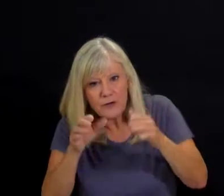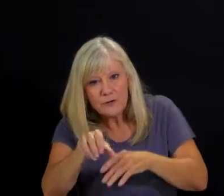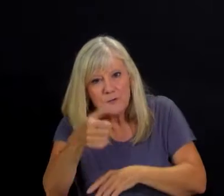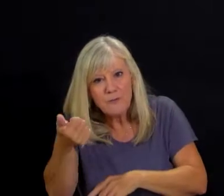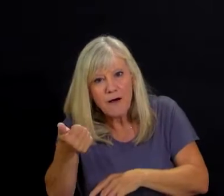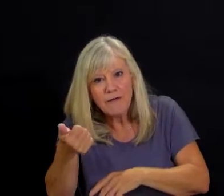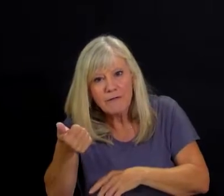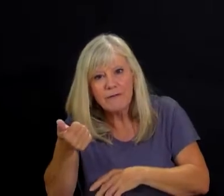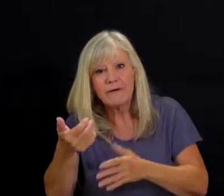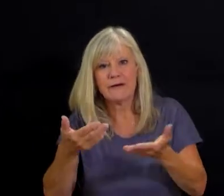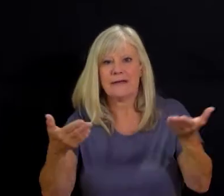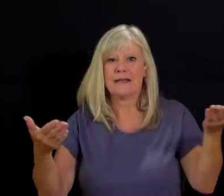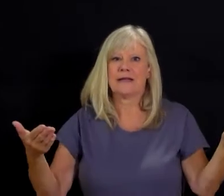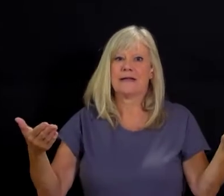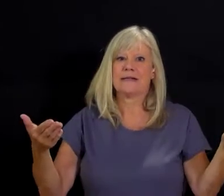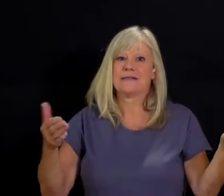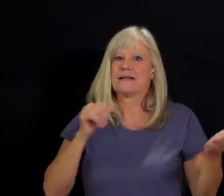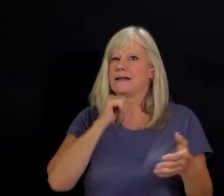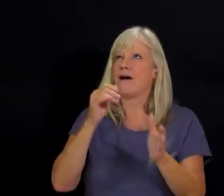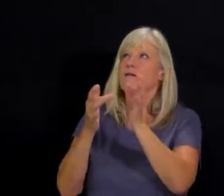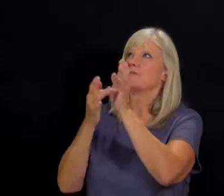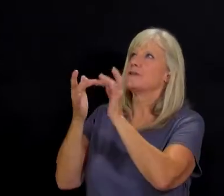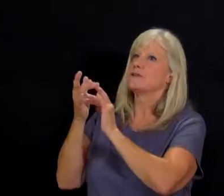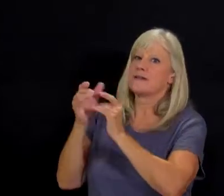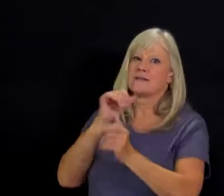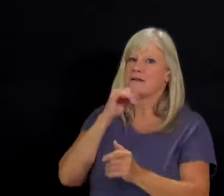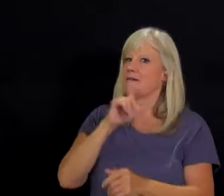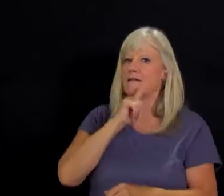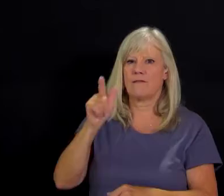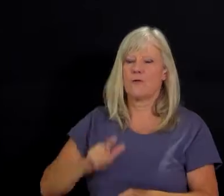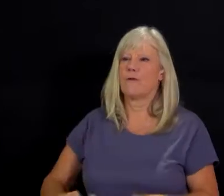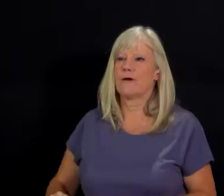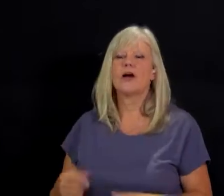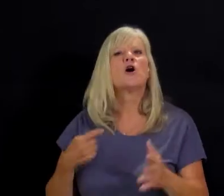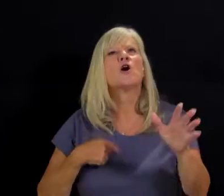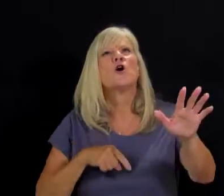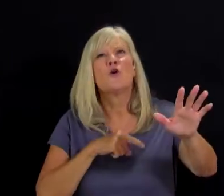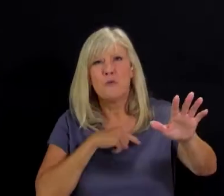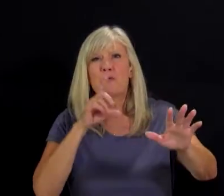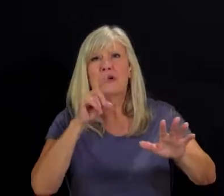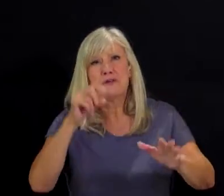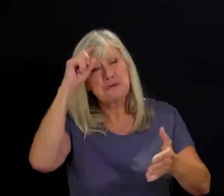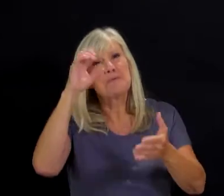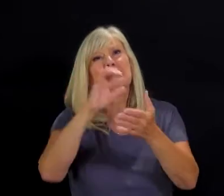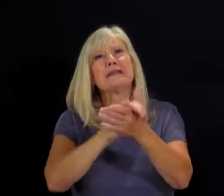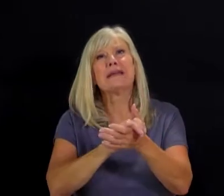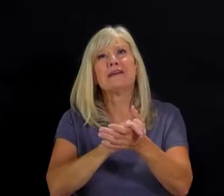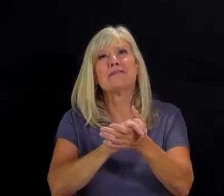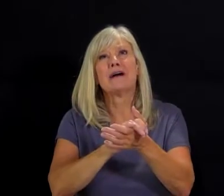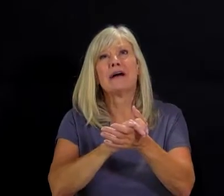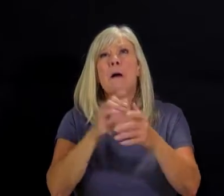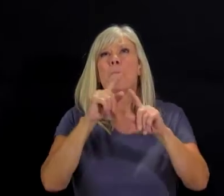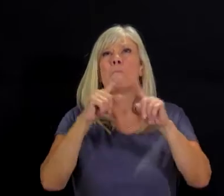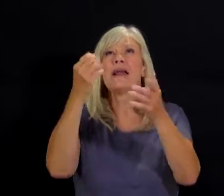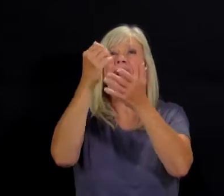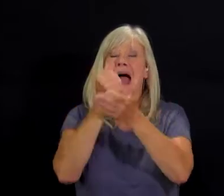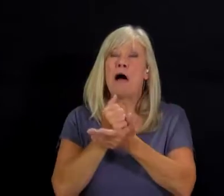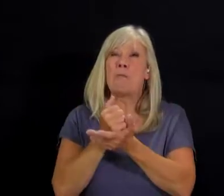voices. We do believe, help our unbelief.